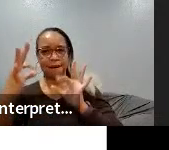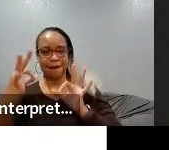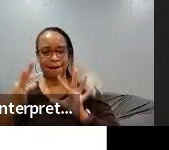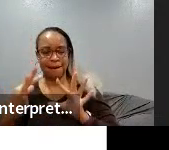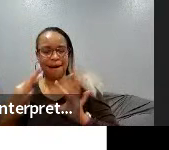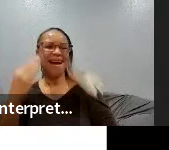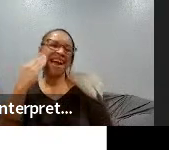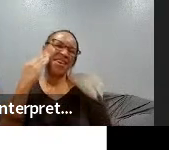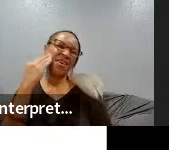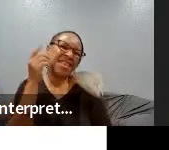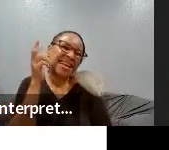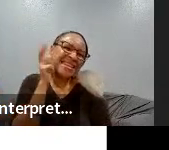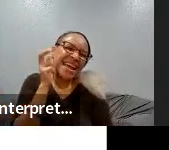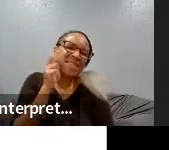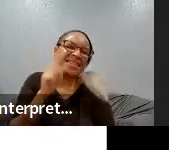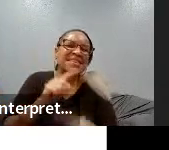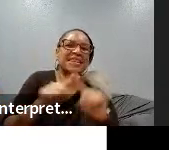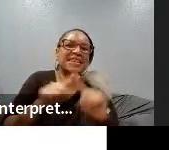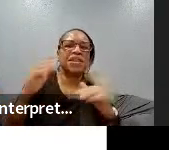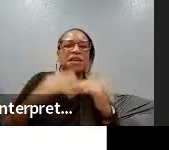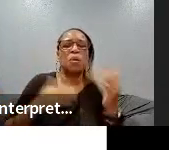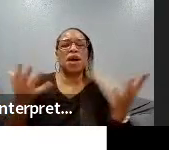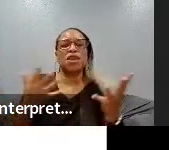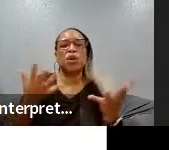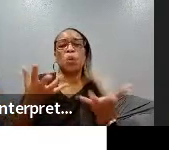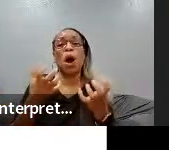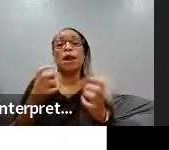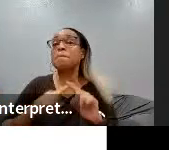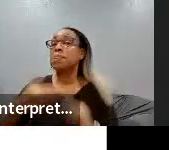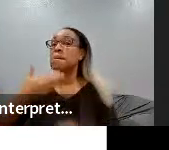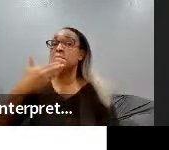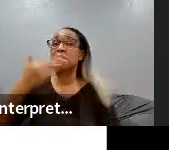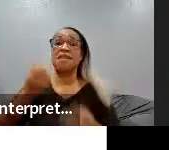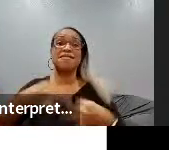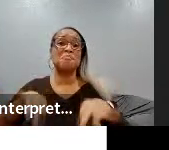different than what you wanted, but I think that that's an important part that's been